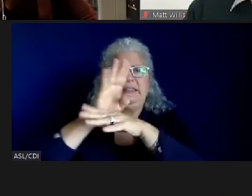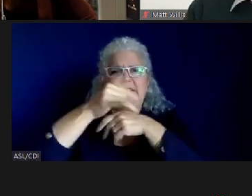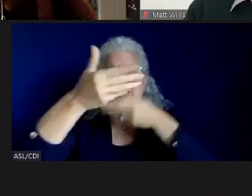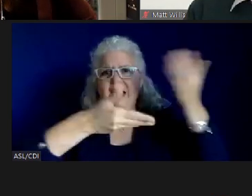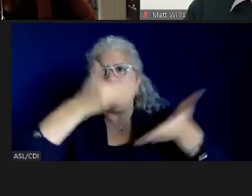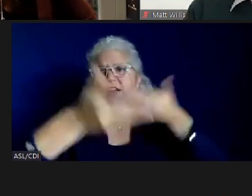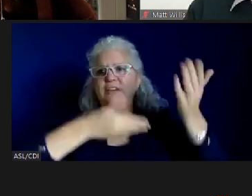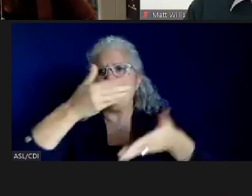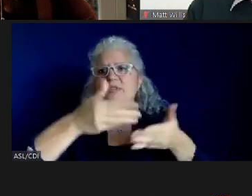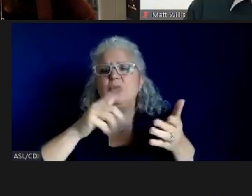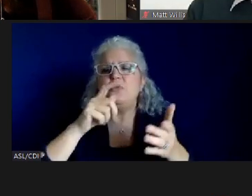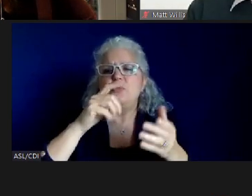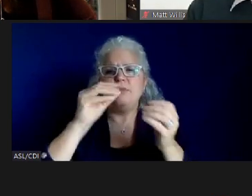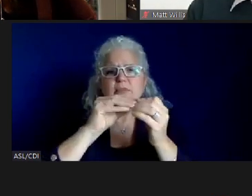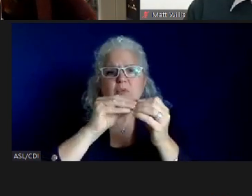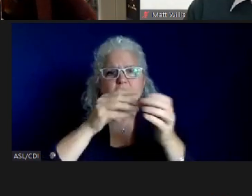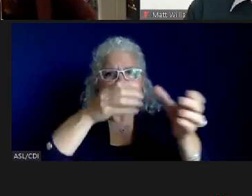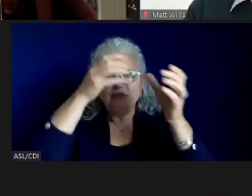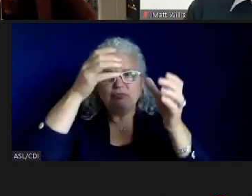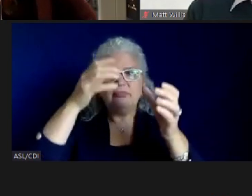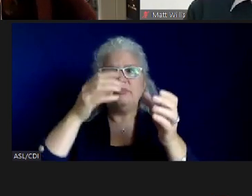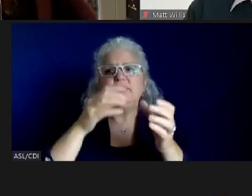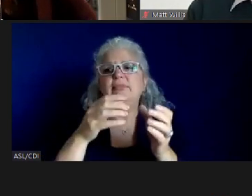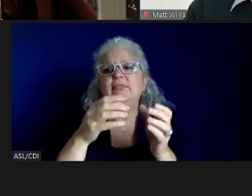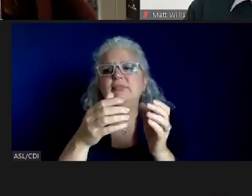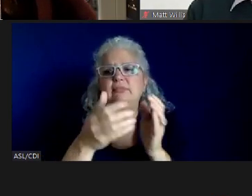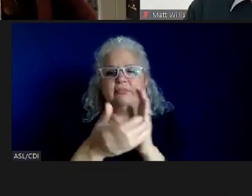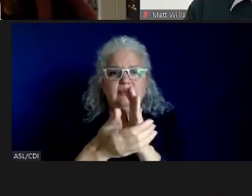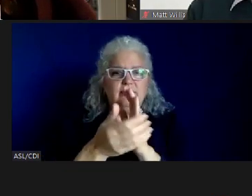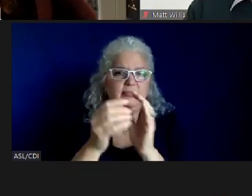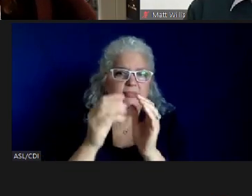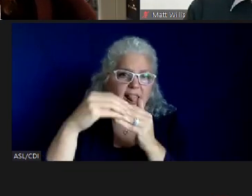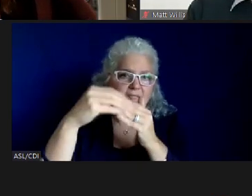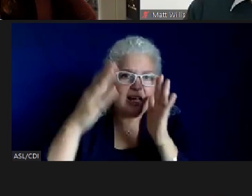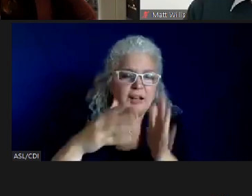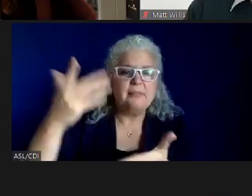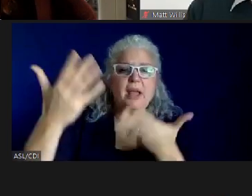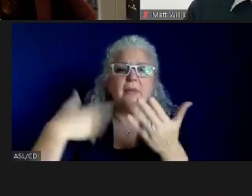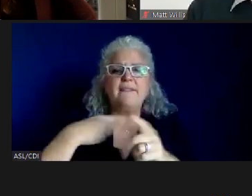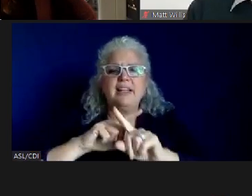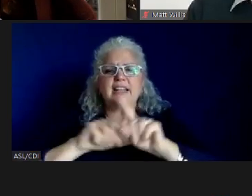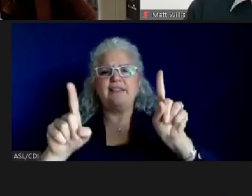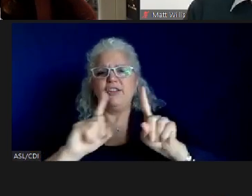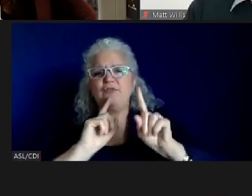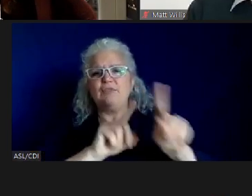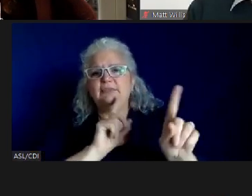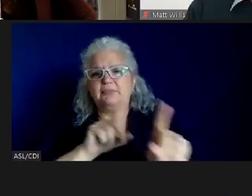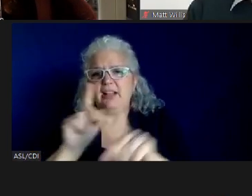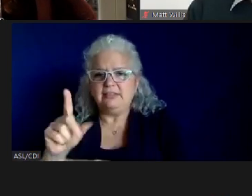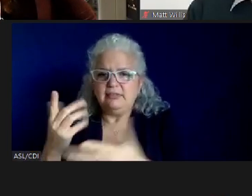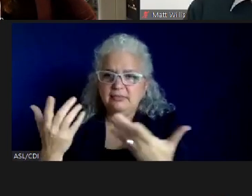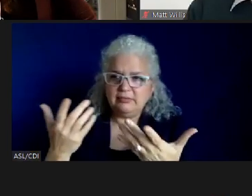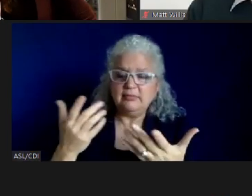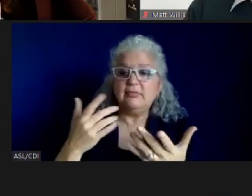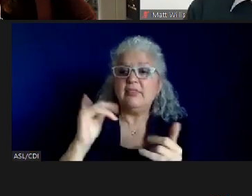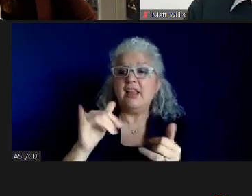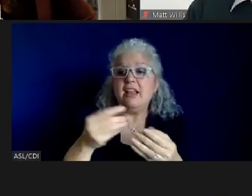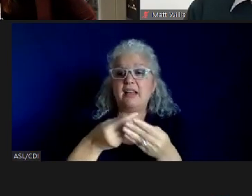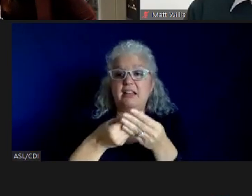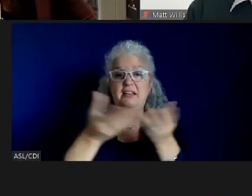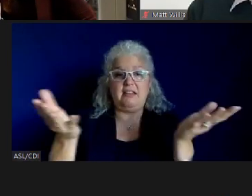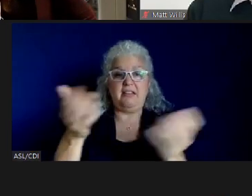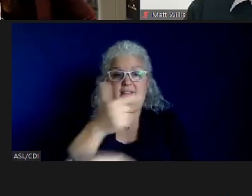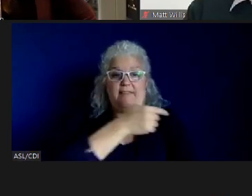that vaccines really being the end all of the pandemic, that we will expect